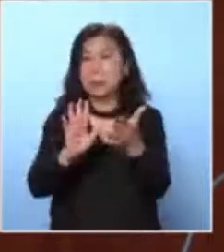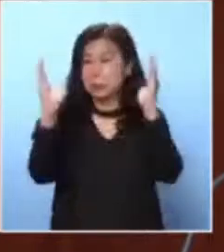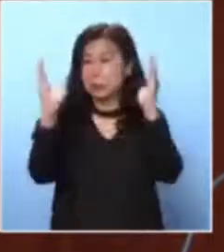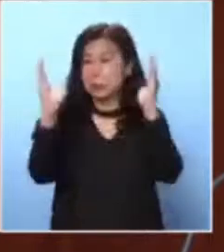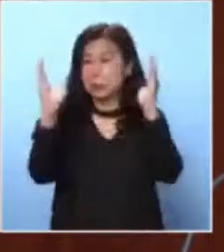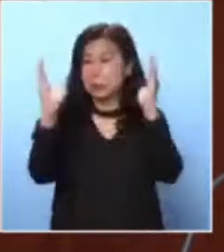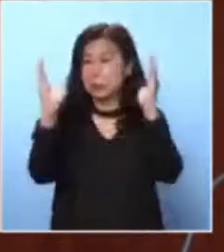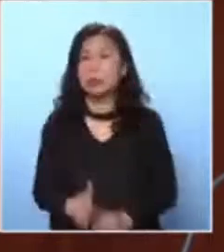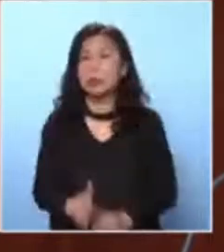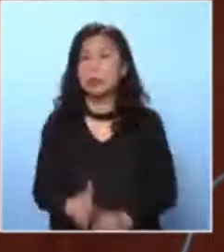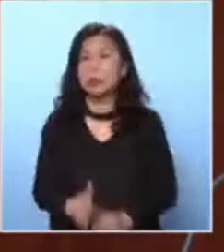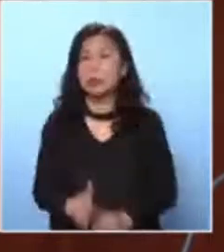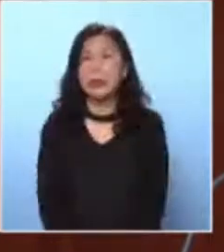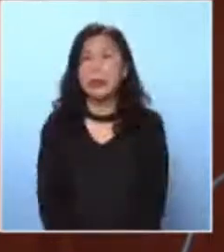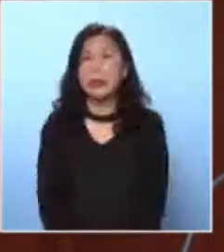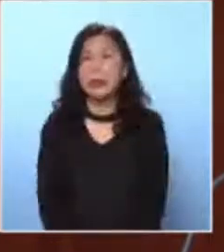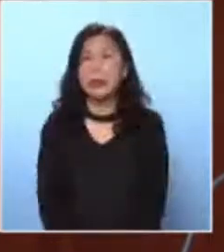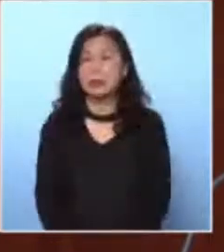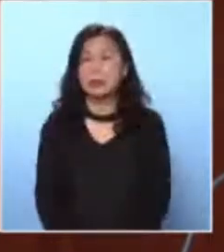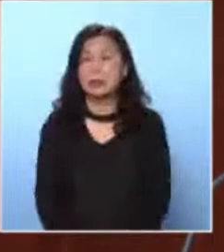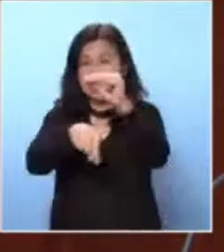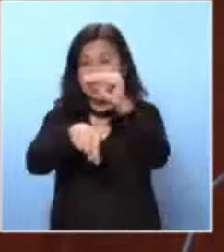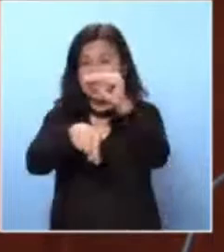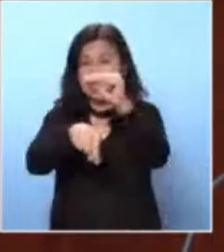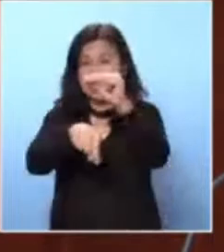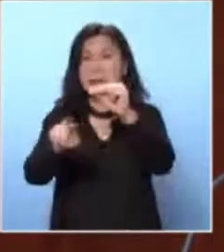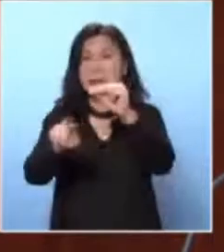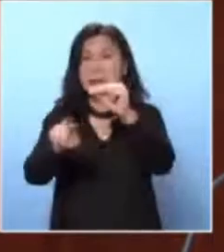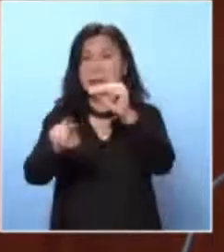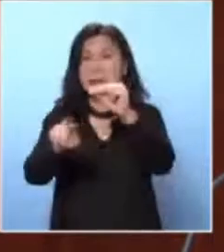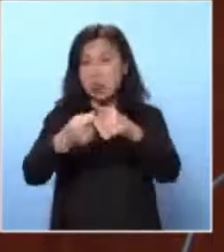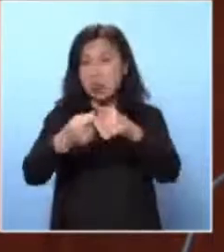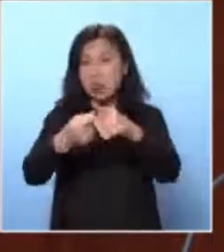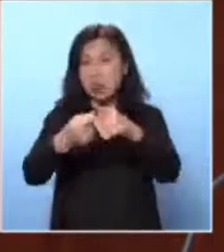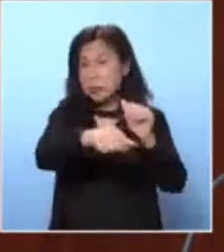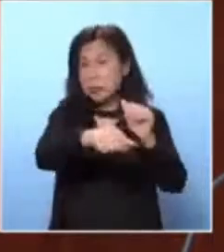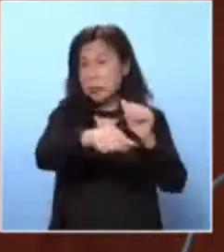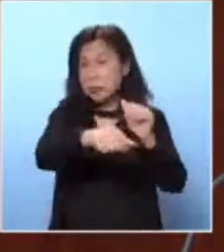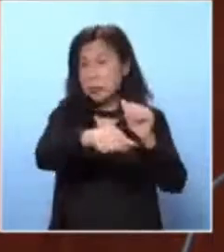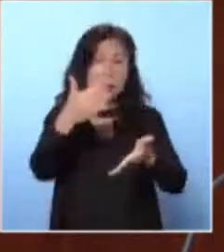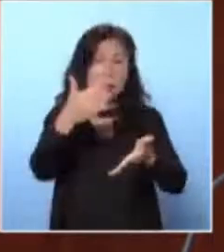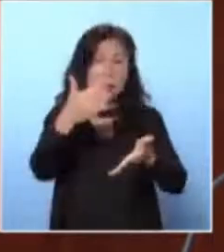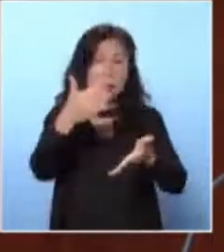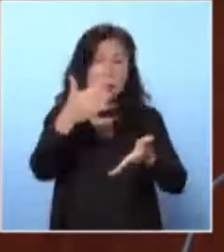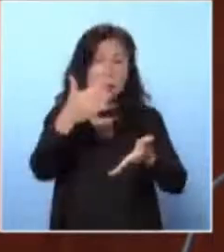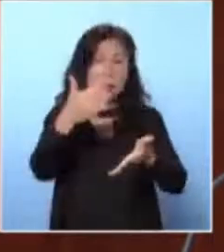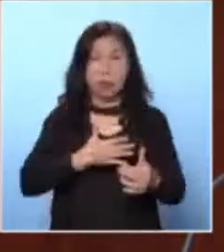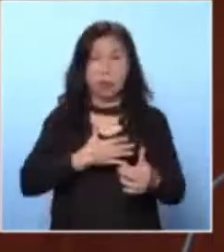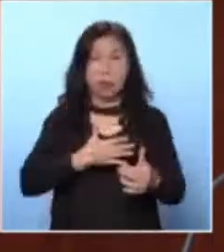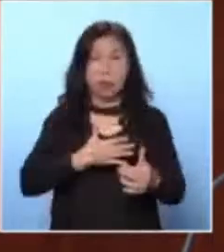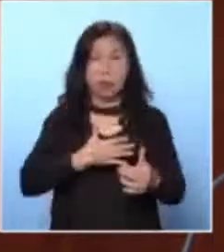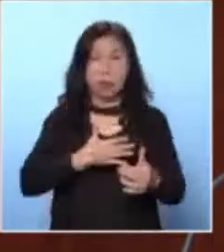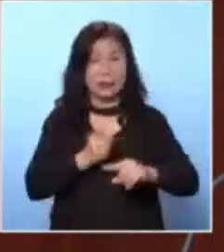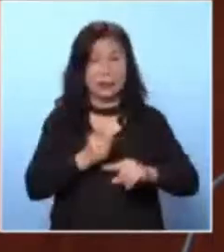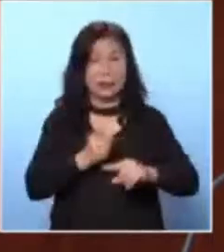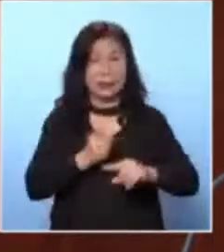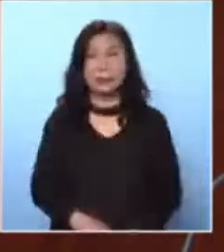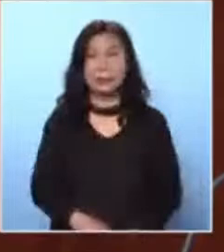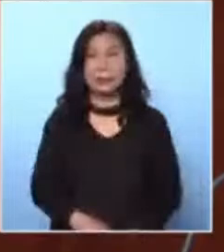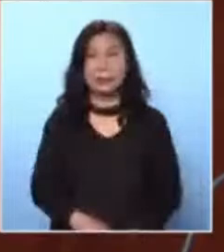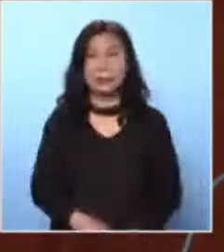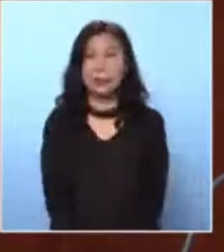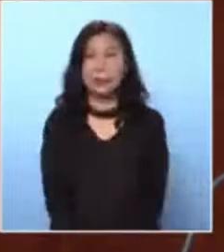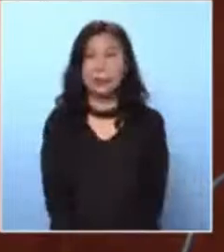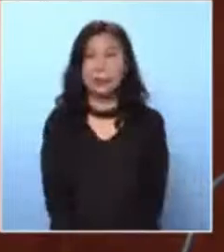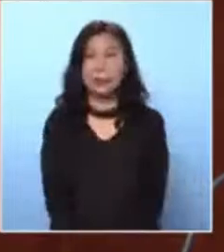30-year period up to 2048. After taking into account the projected land demand, there will